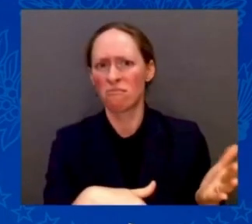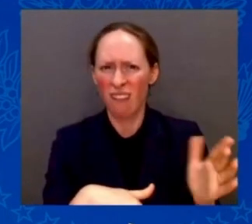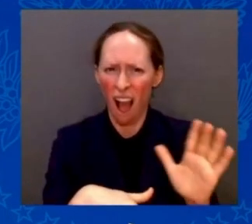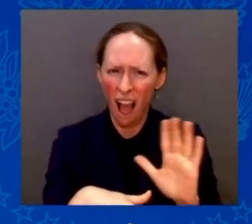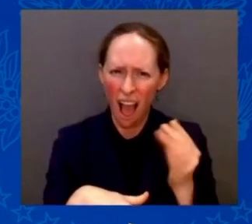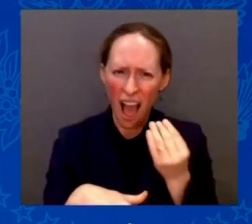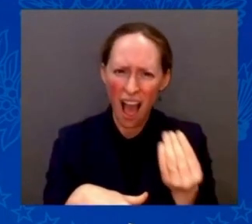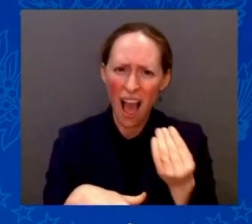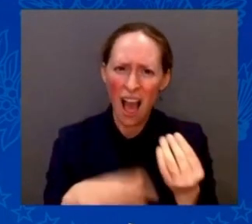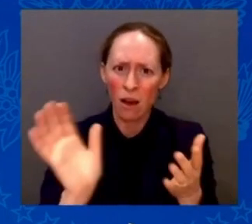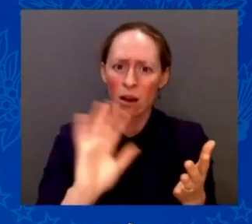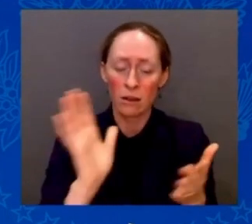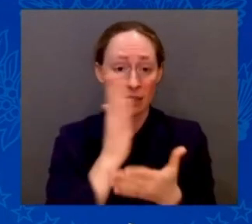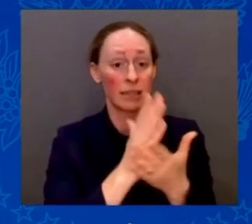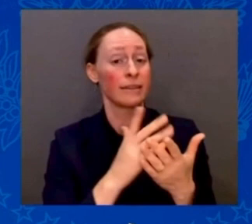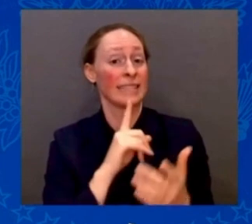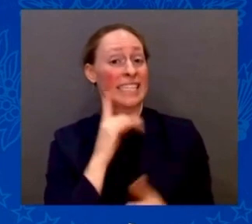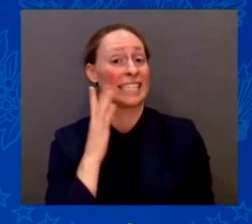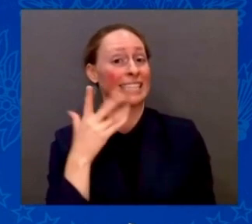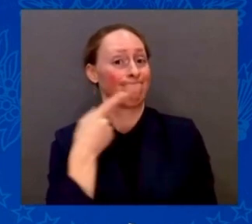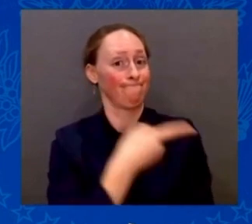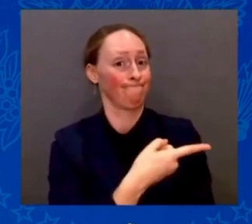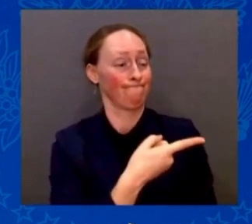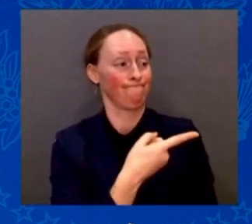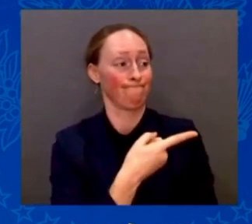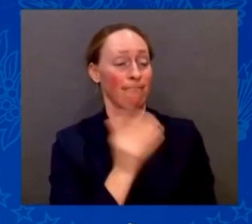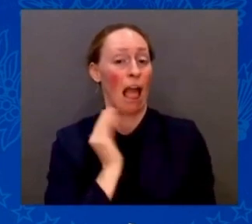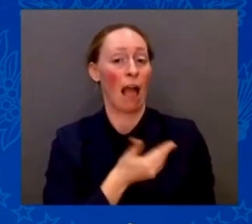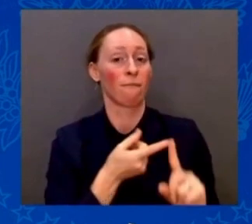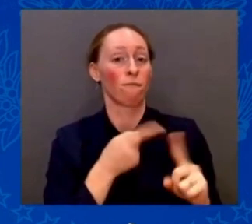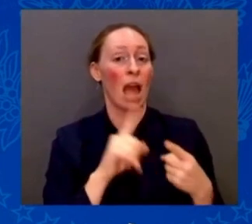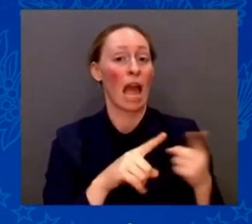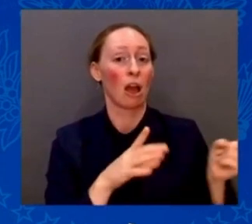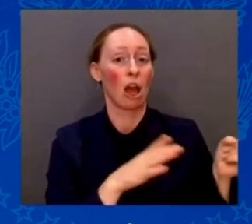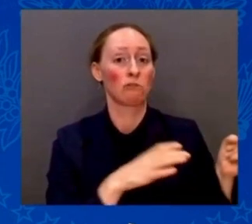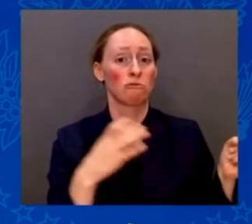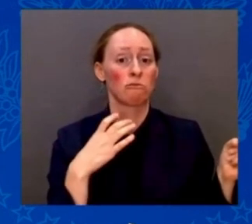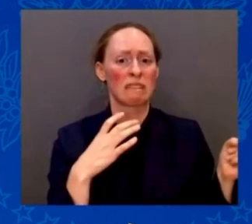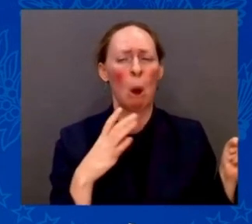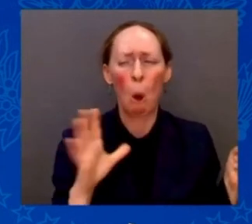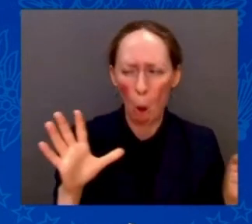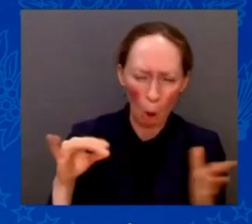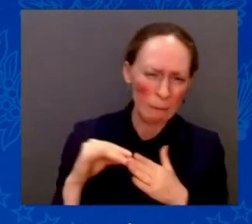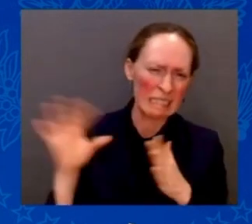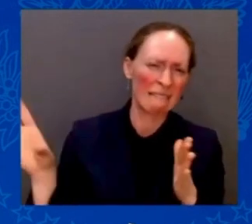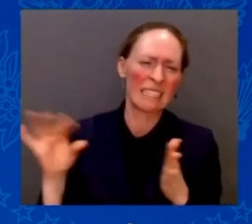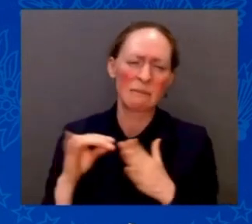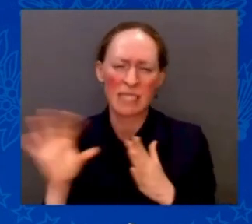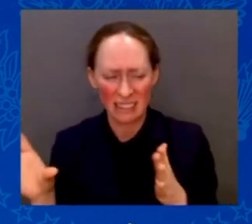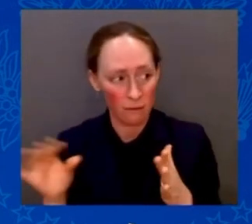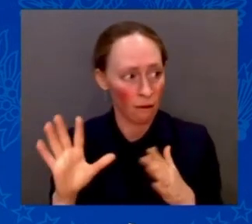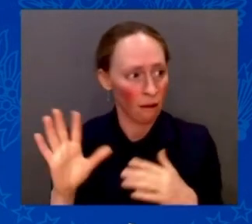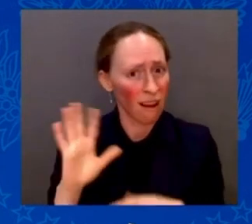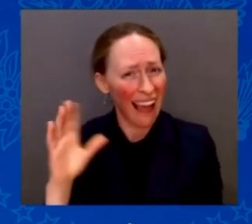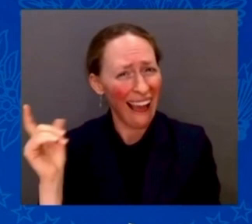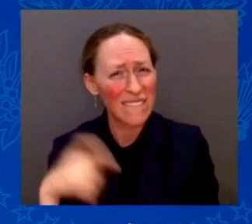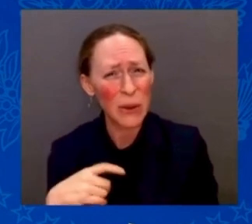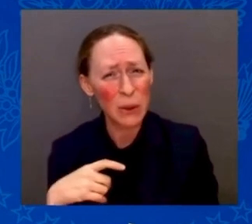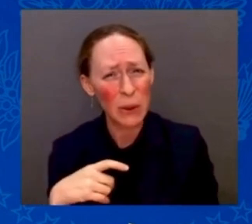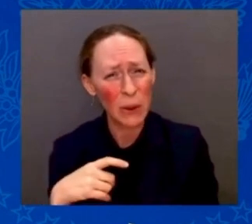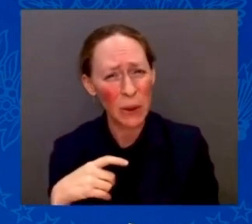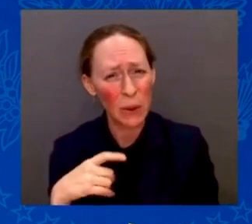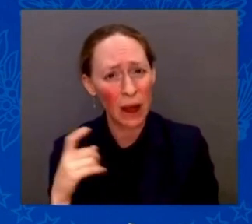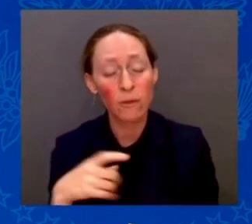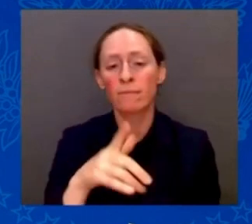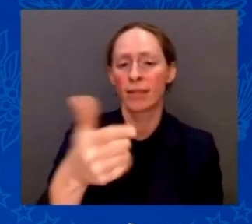Hill about the cost, we got to do it. This is the United States of America. Yes. Mr. President, Governor